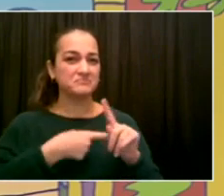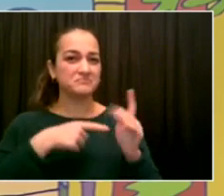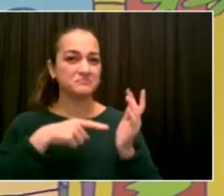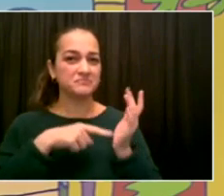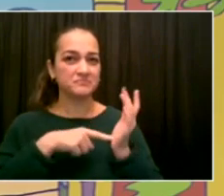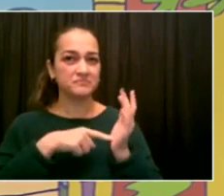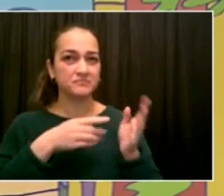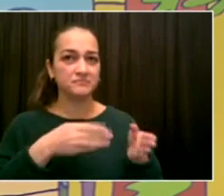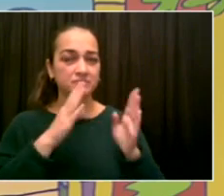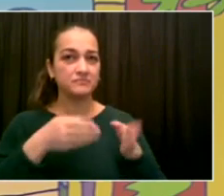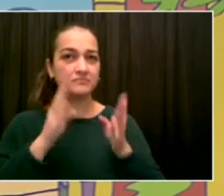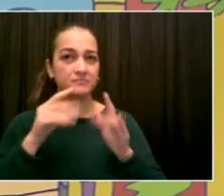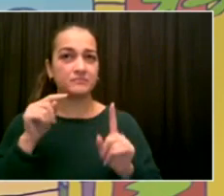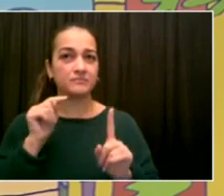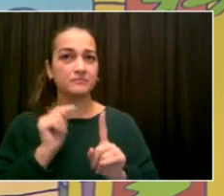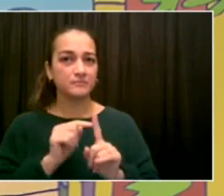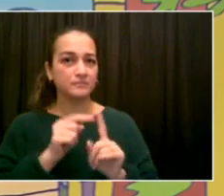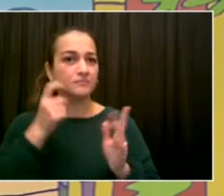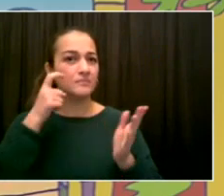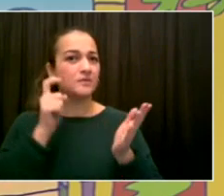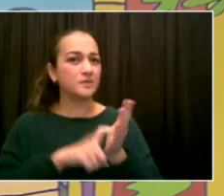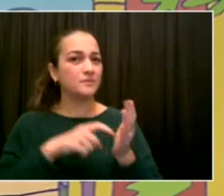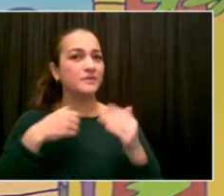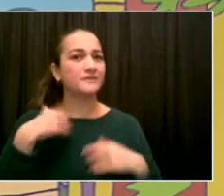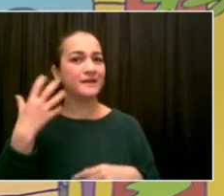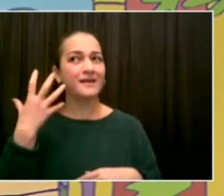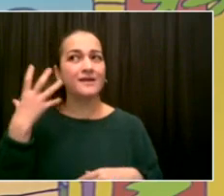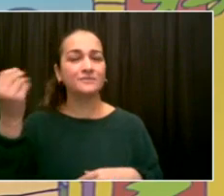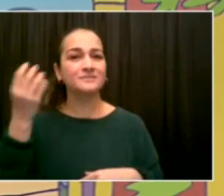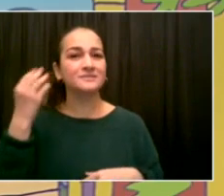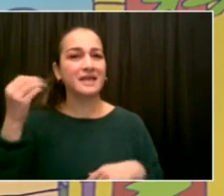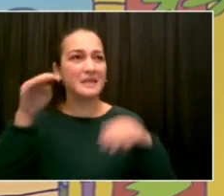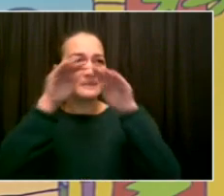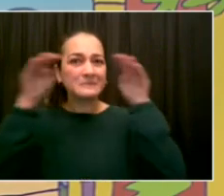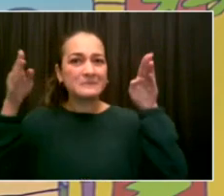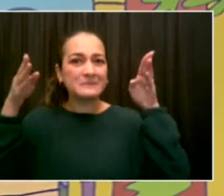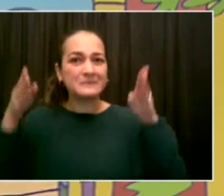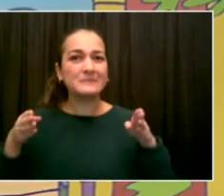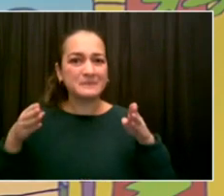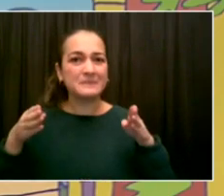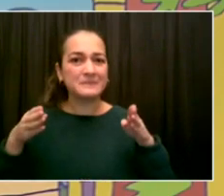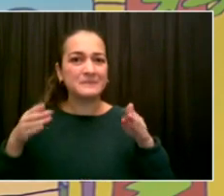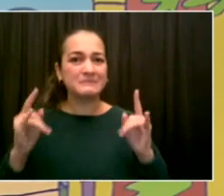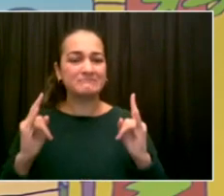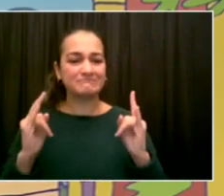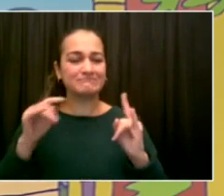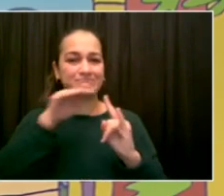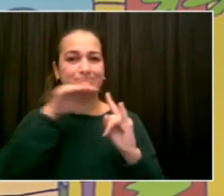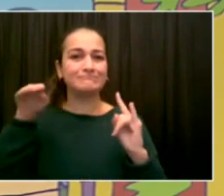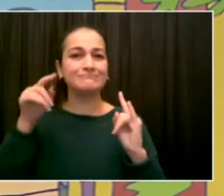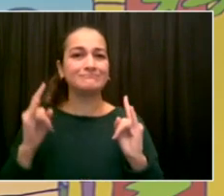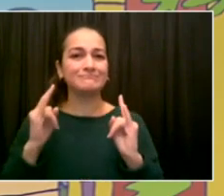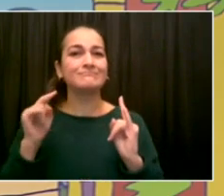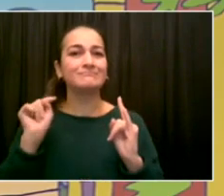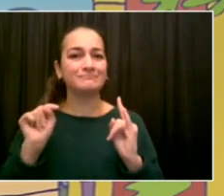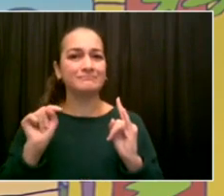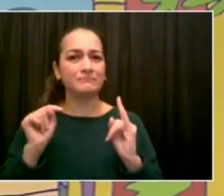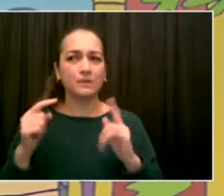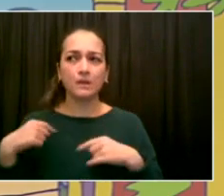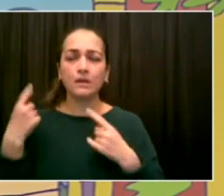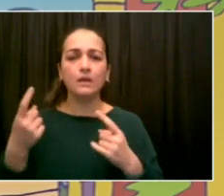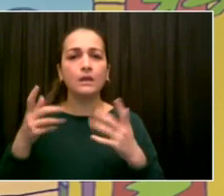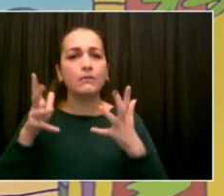these sheds to get them down? And going forward, are any regulations going to change within DOB where we don't see such